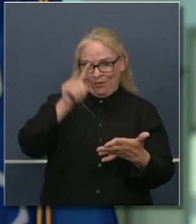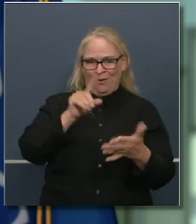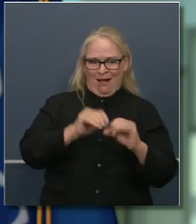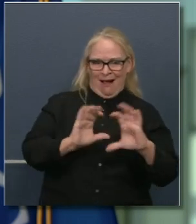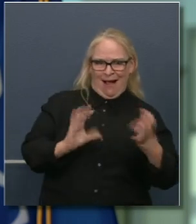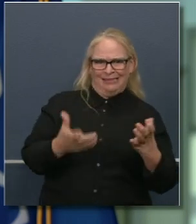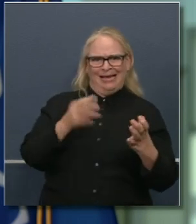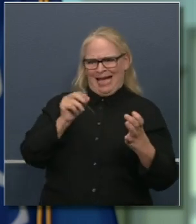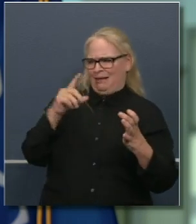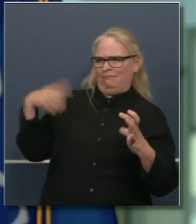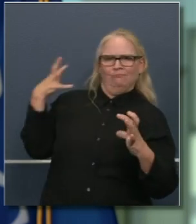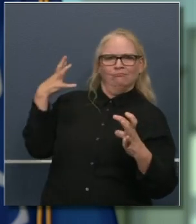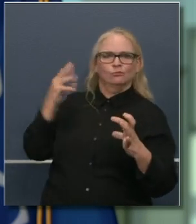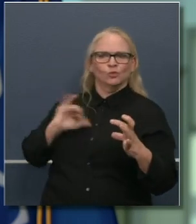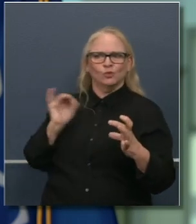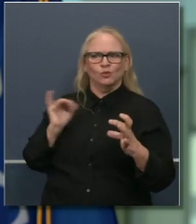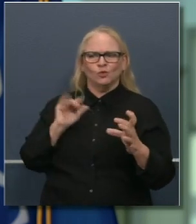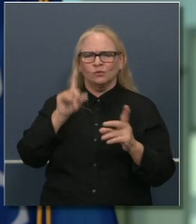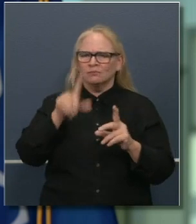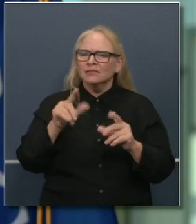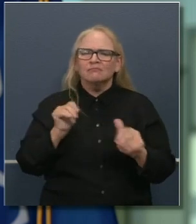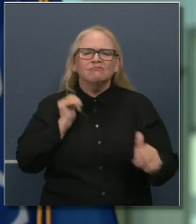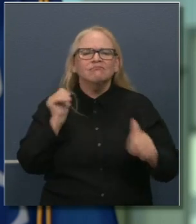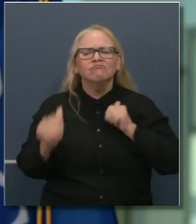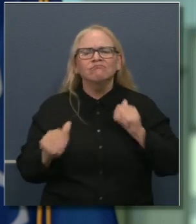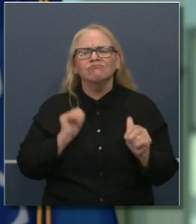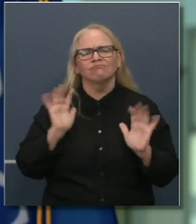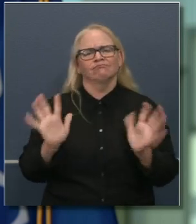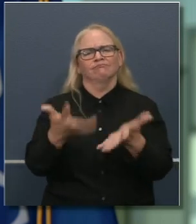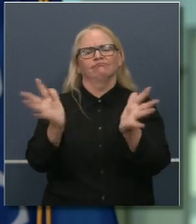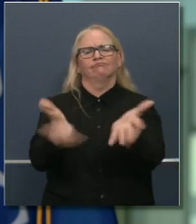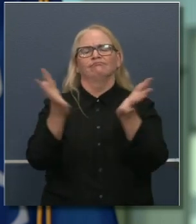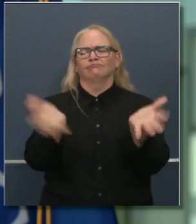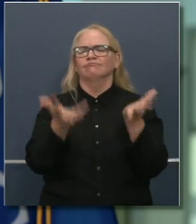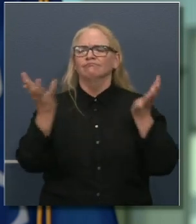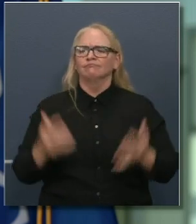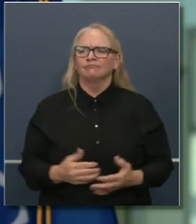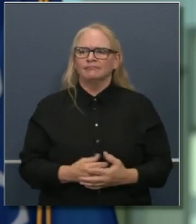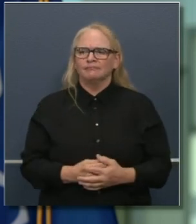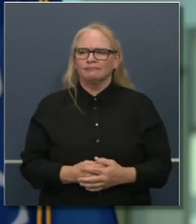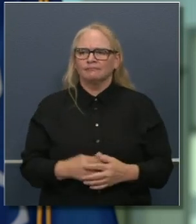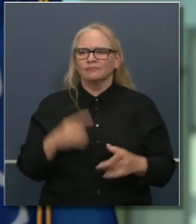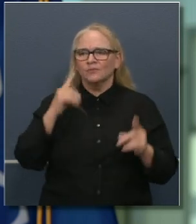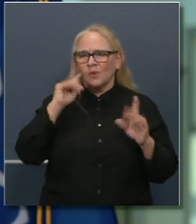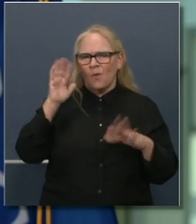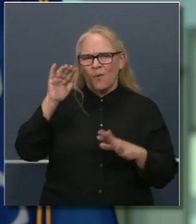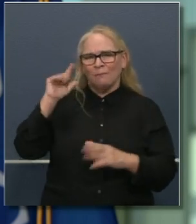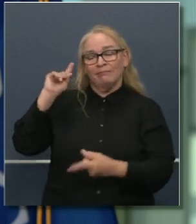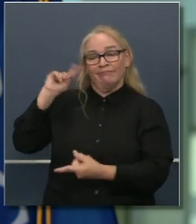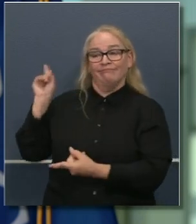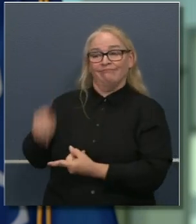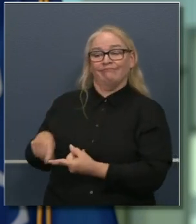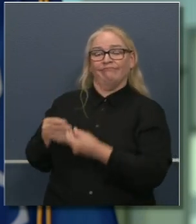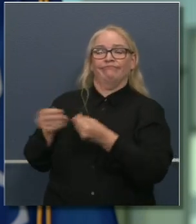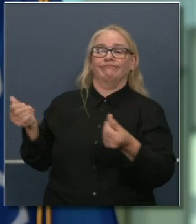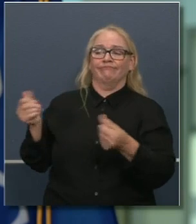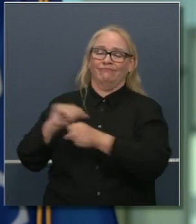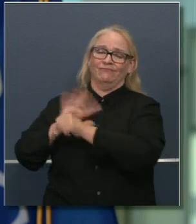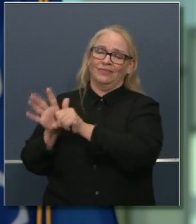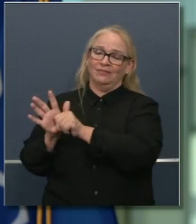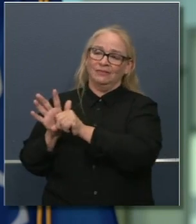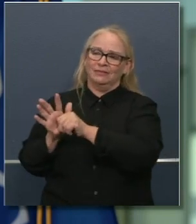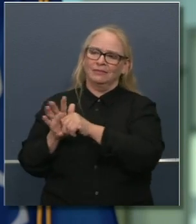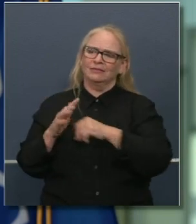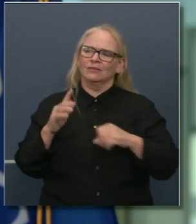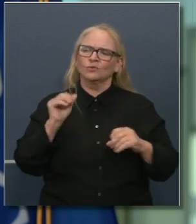we move aggressively to extinguish this virus so we can get everybody back into the classroom as soon as we